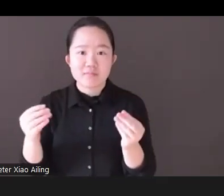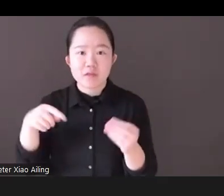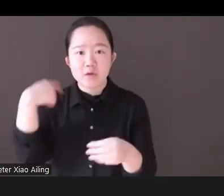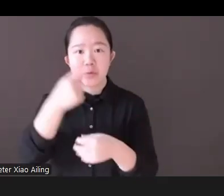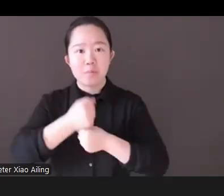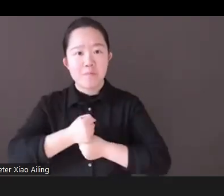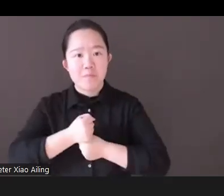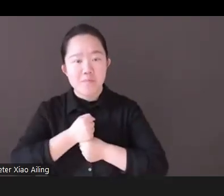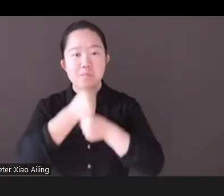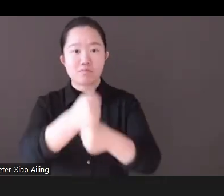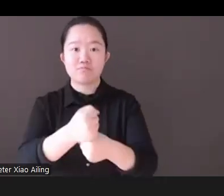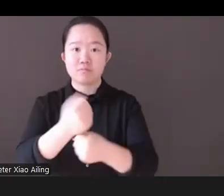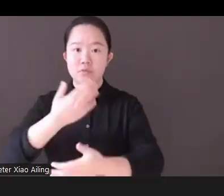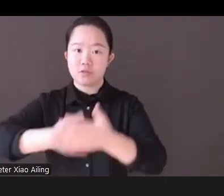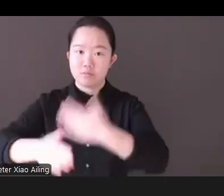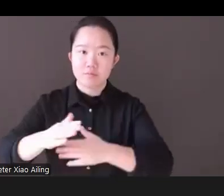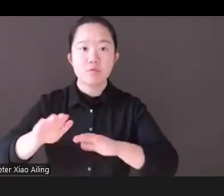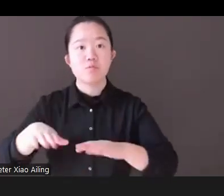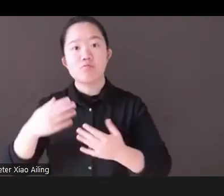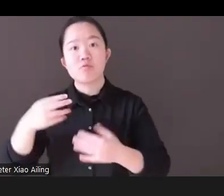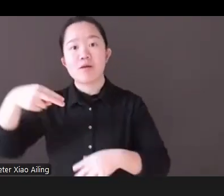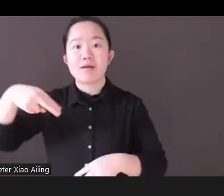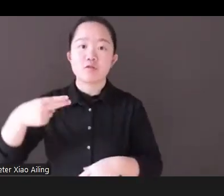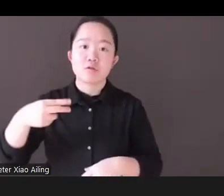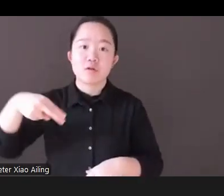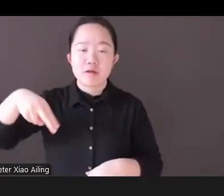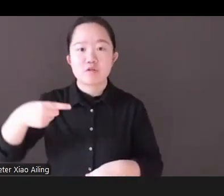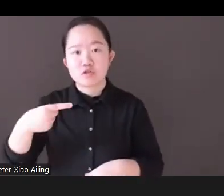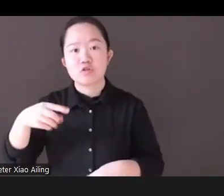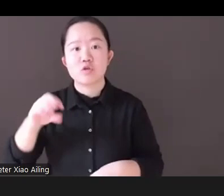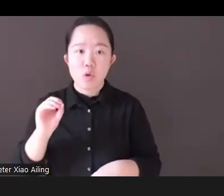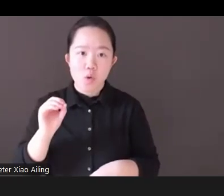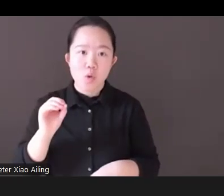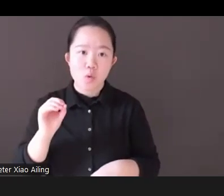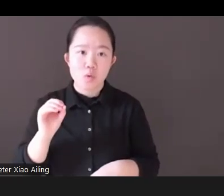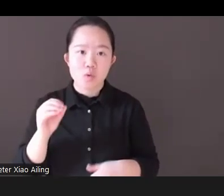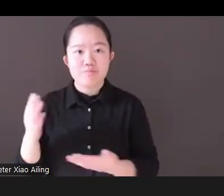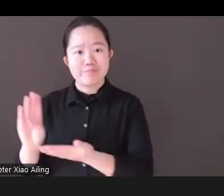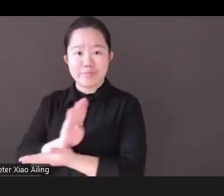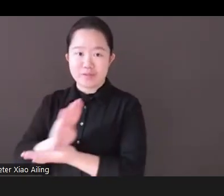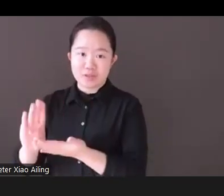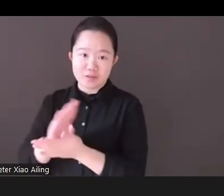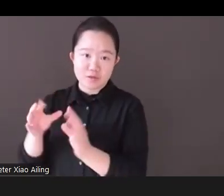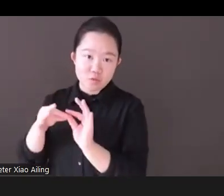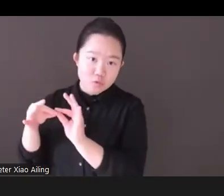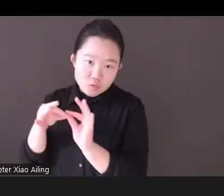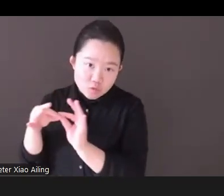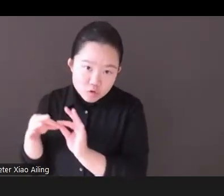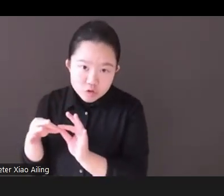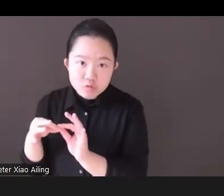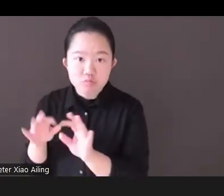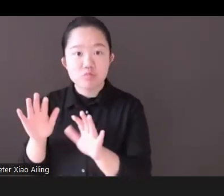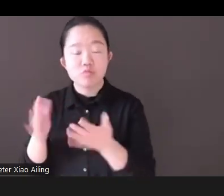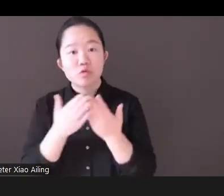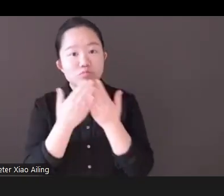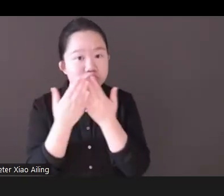states that the market surveillance will be done by 4 market surveillance authorities. First